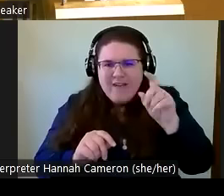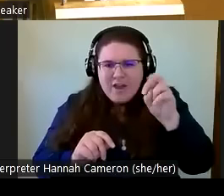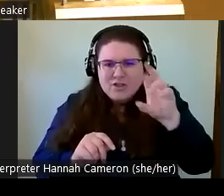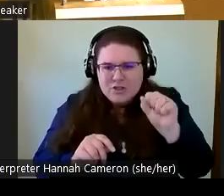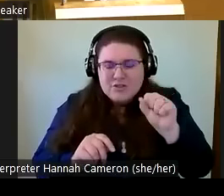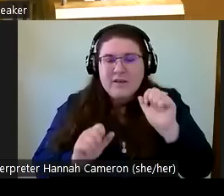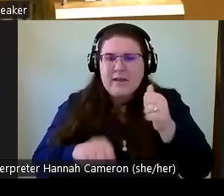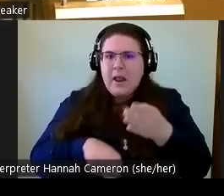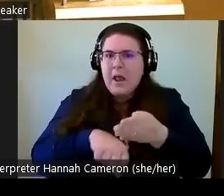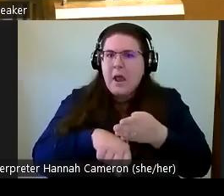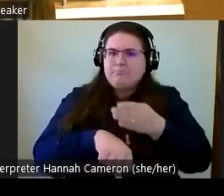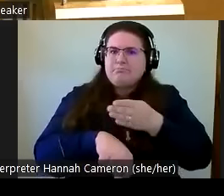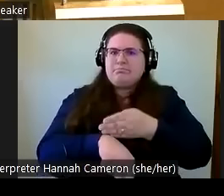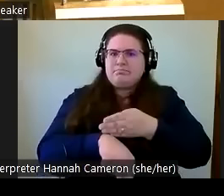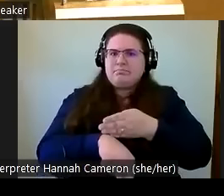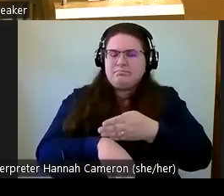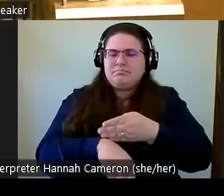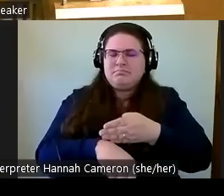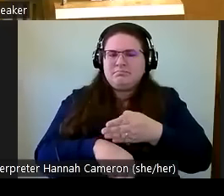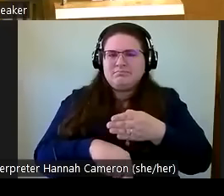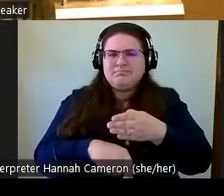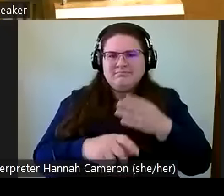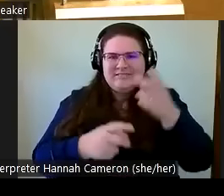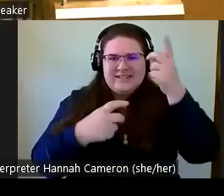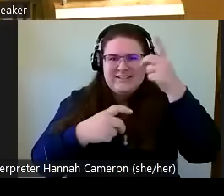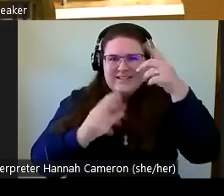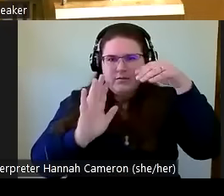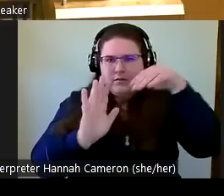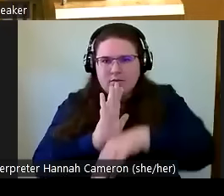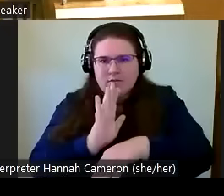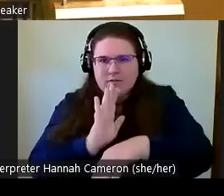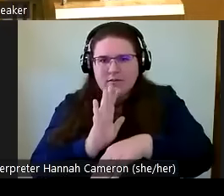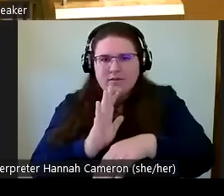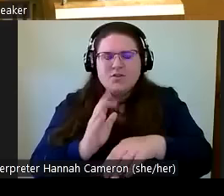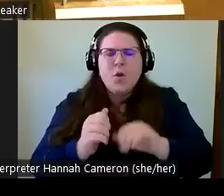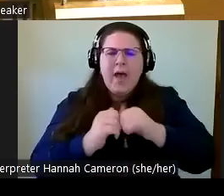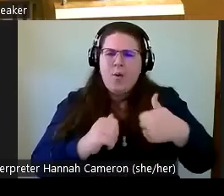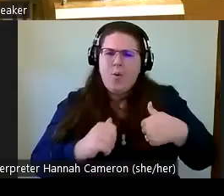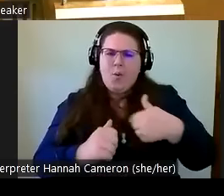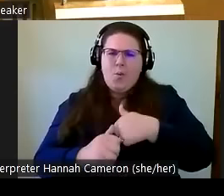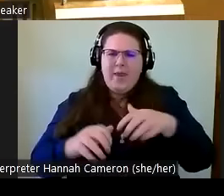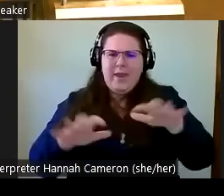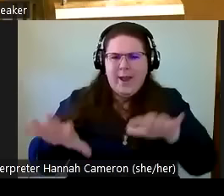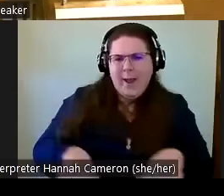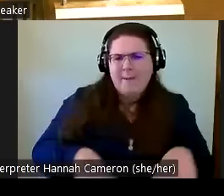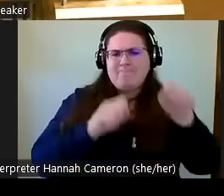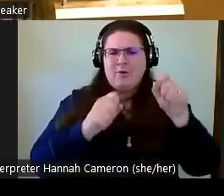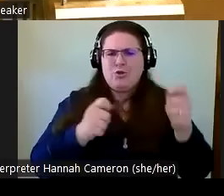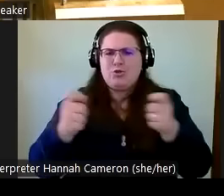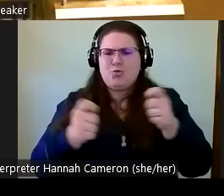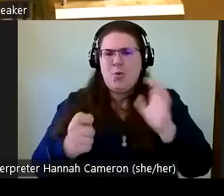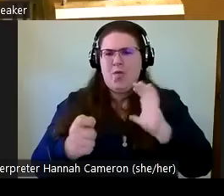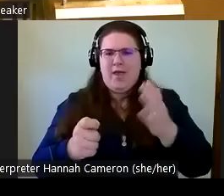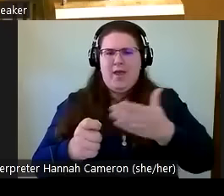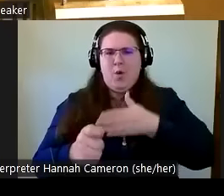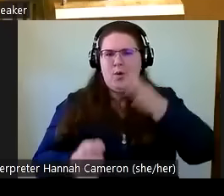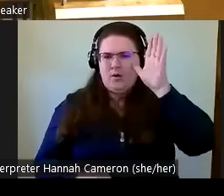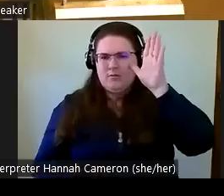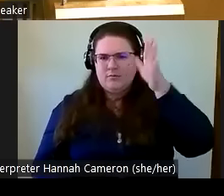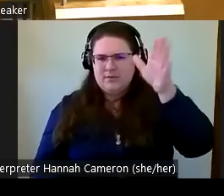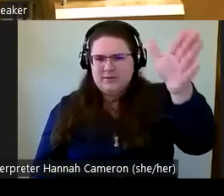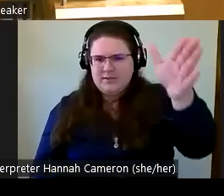course. And so what is it that we can do to take control of our destiny? First, we're going to turn to mouse